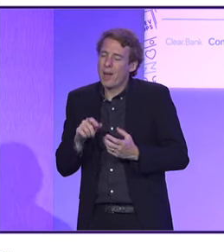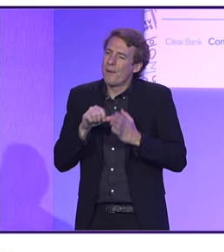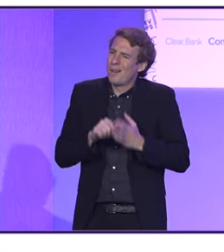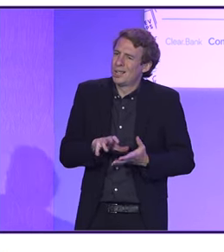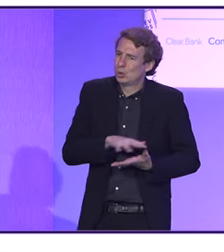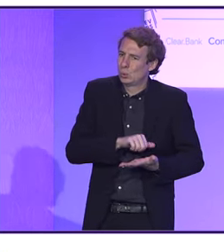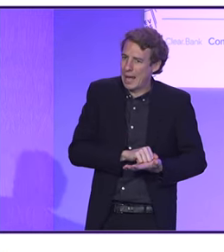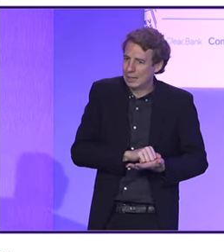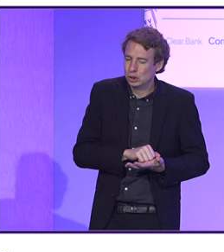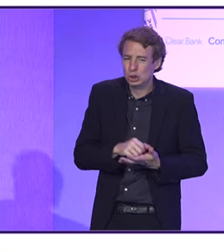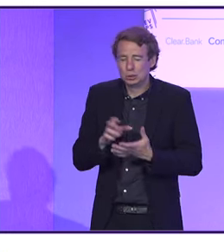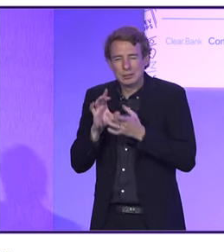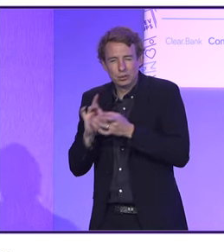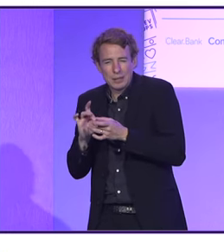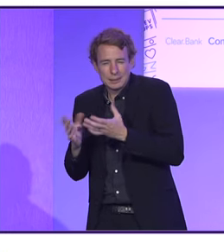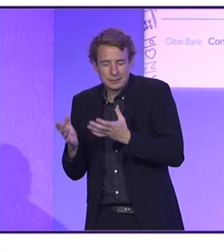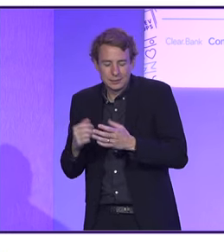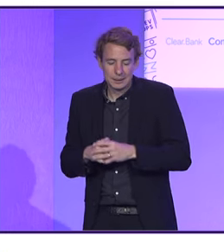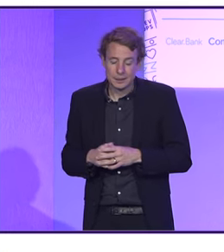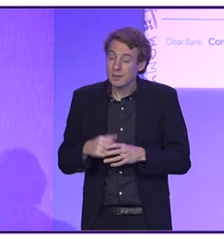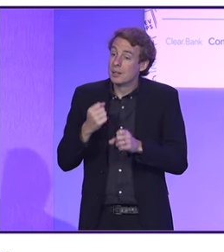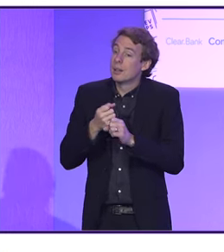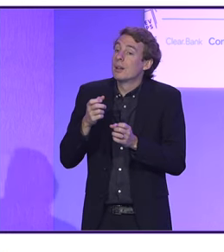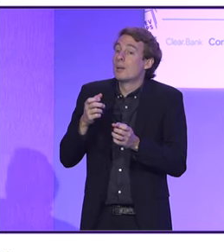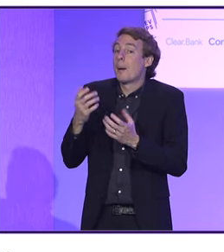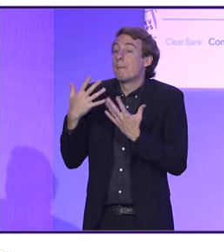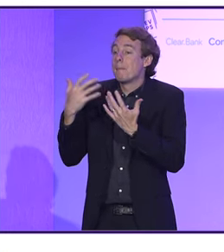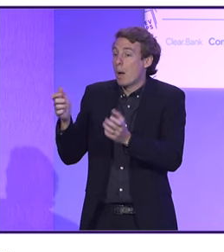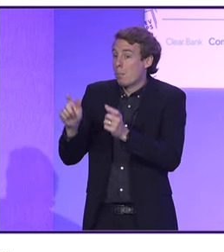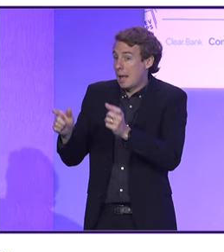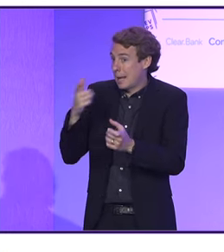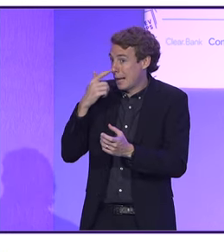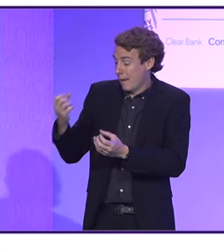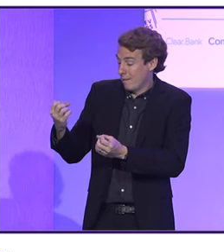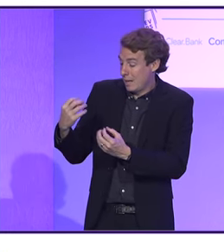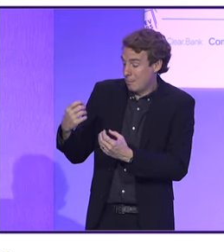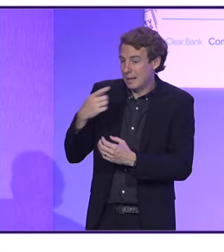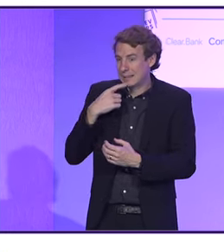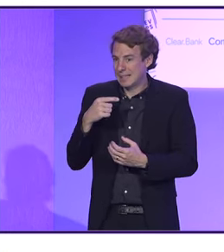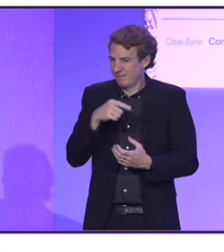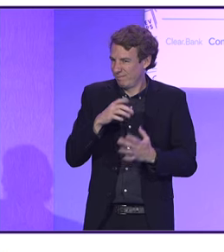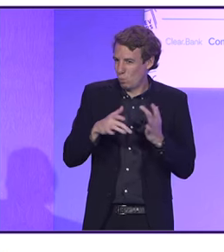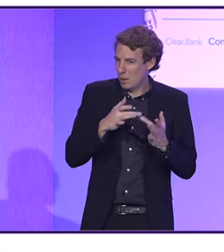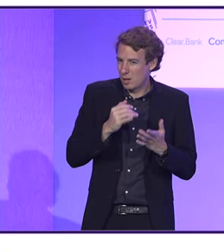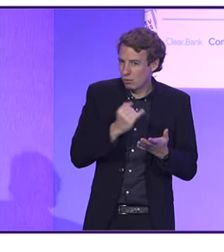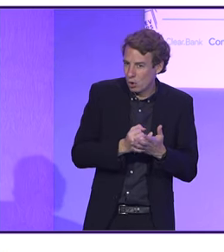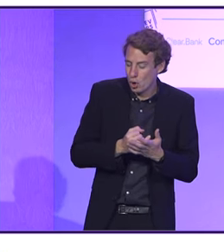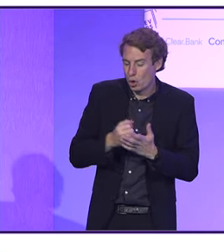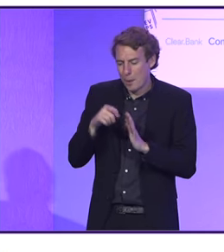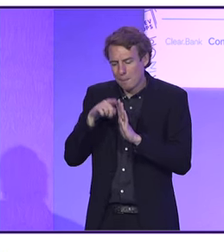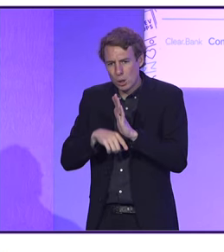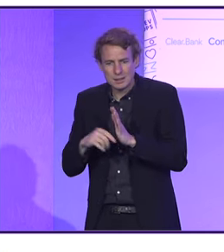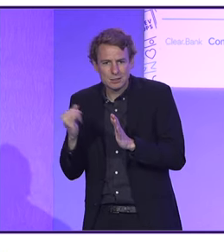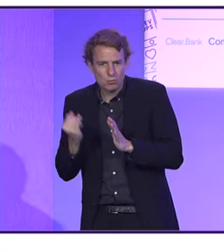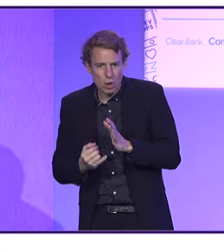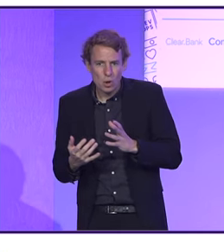interactive. It allows members of the public to give government feedback, either this website is wrong or this policy is wrong. So there's bits of